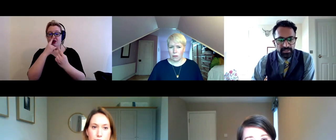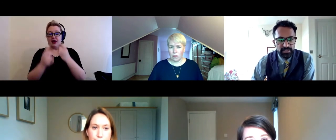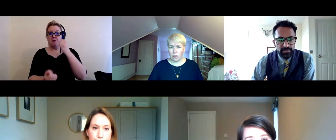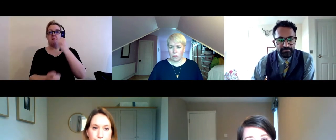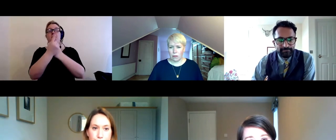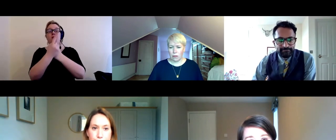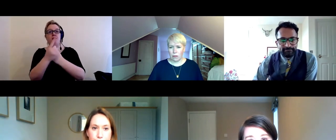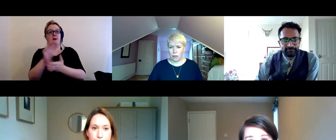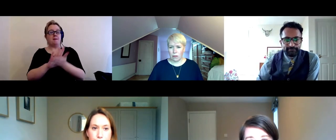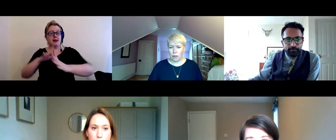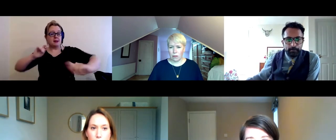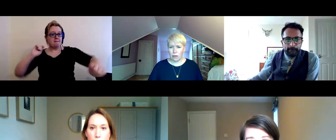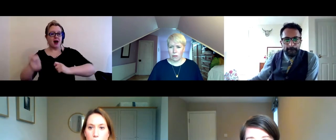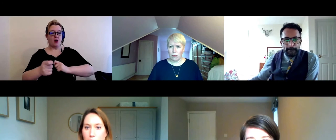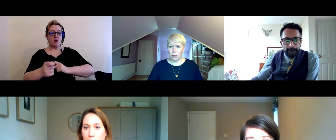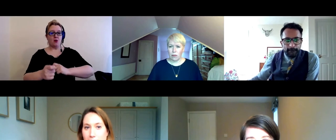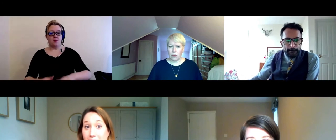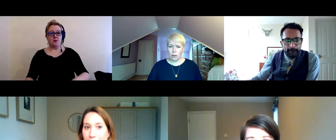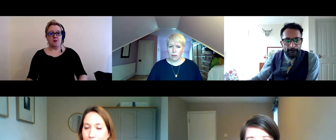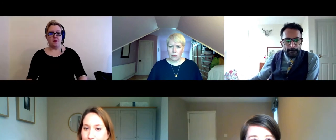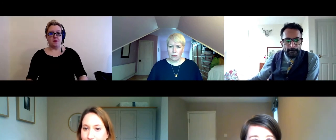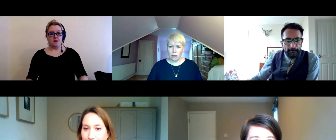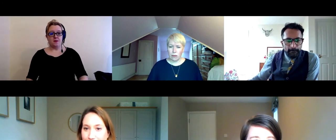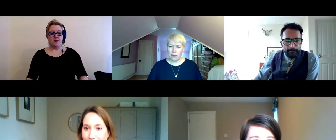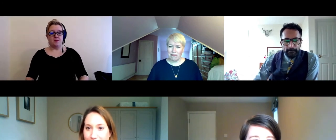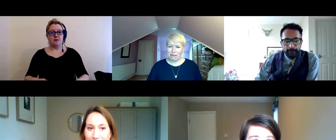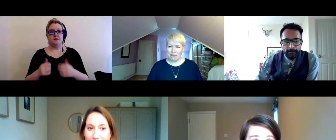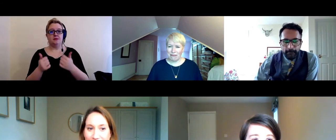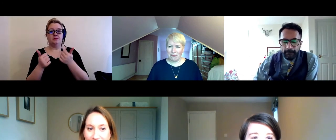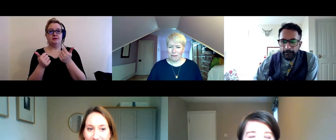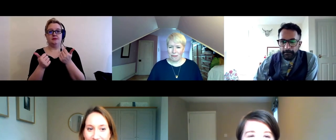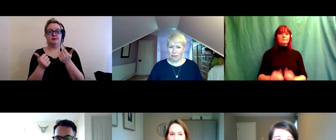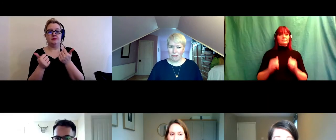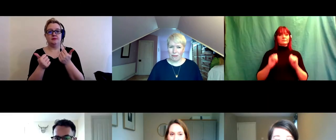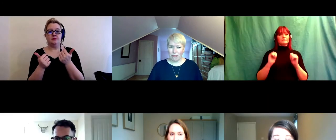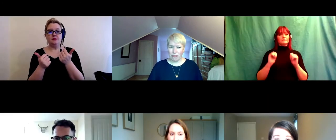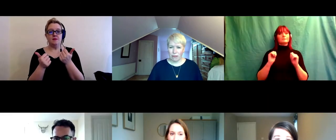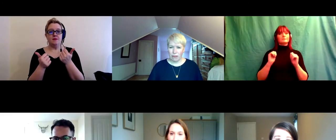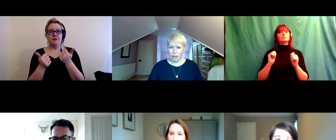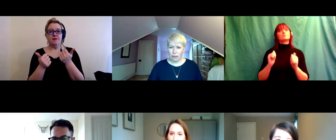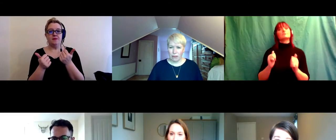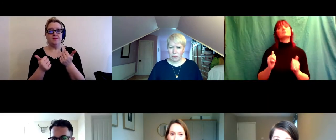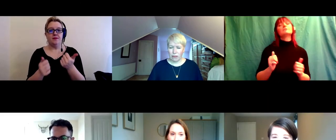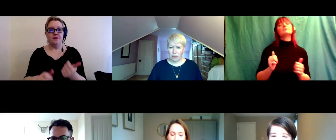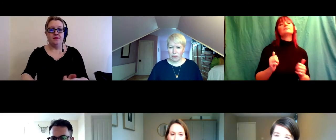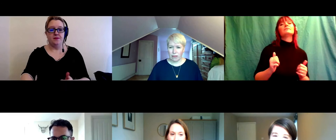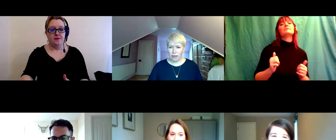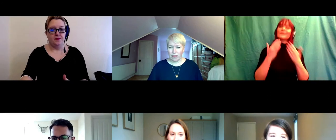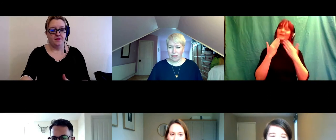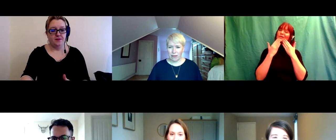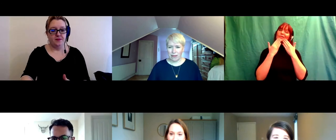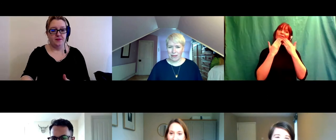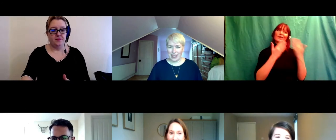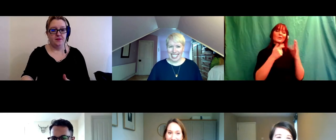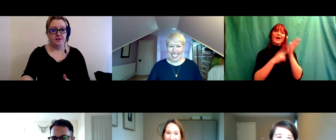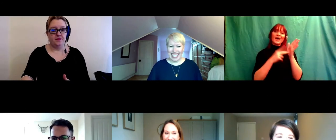of services. Sally. Great. Thanks, Anna. I thought given Siva keeps adding